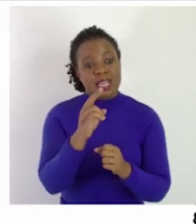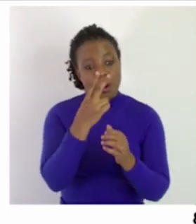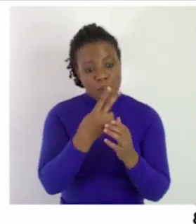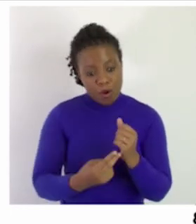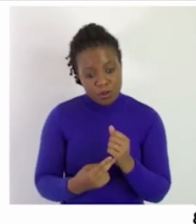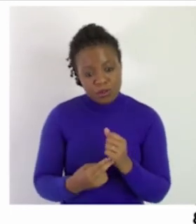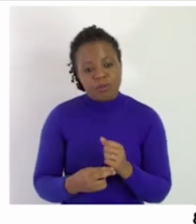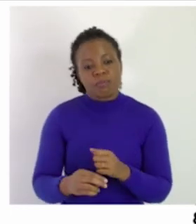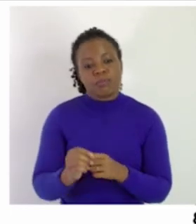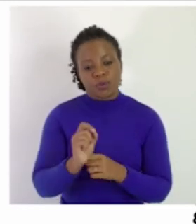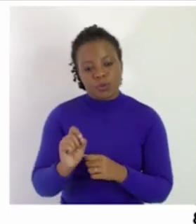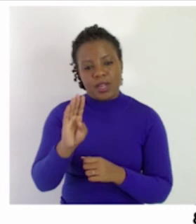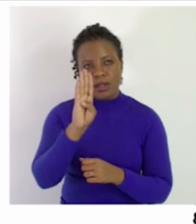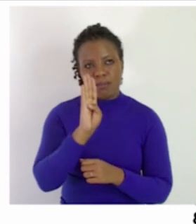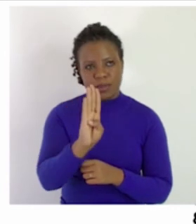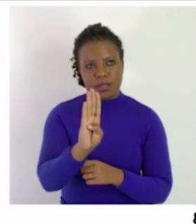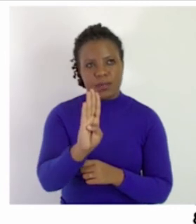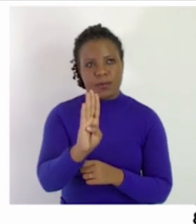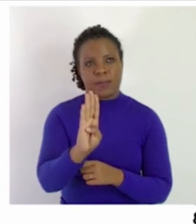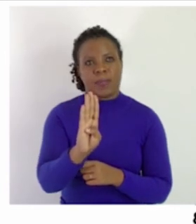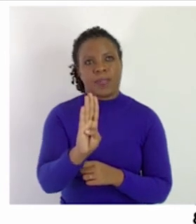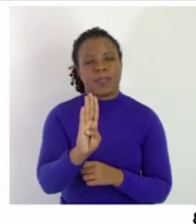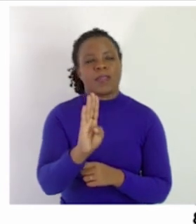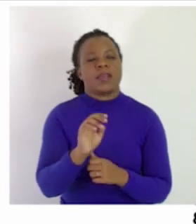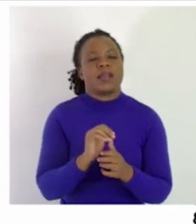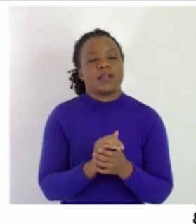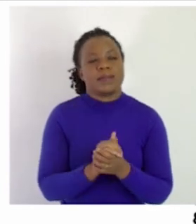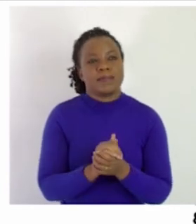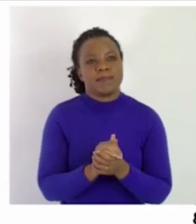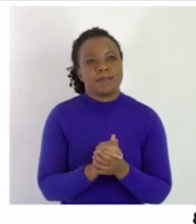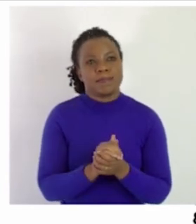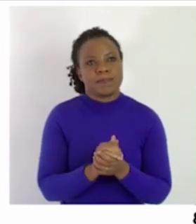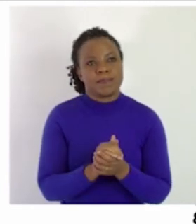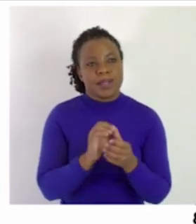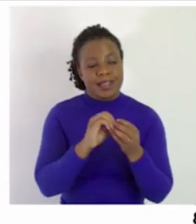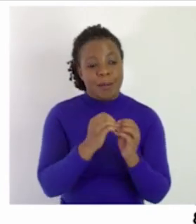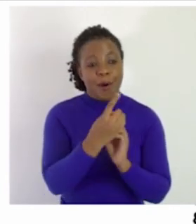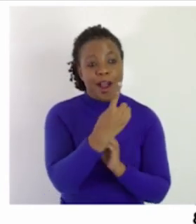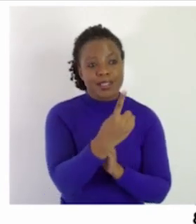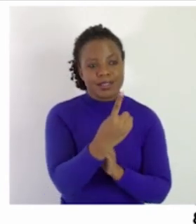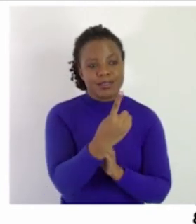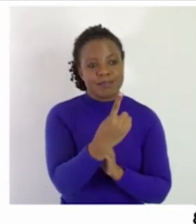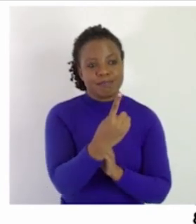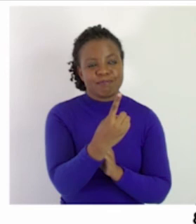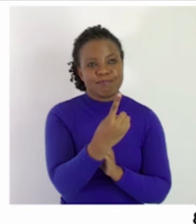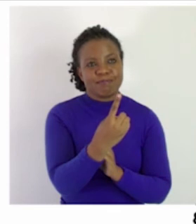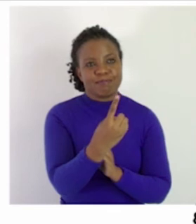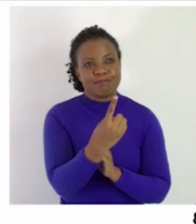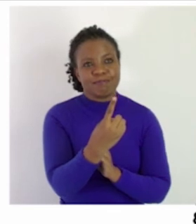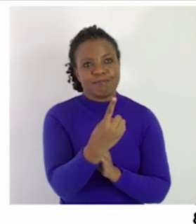it's both countable and uncountable, you put a B. Number 1,